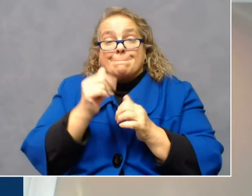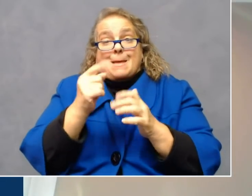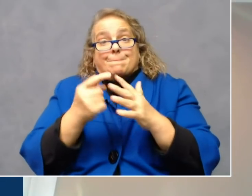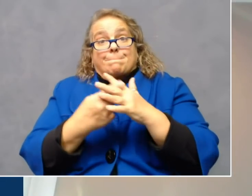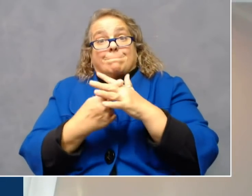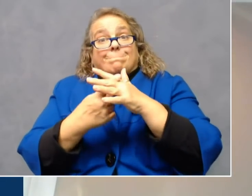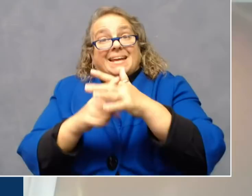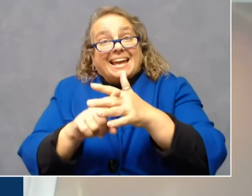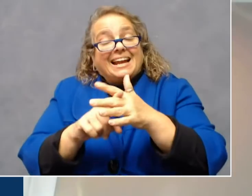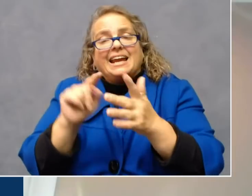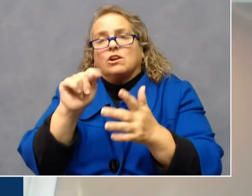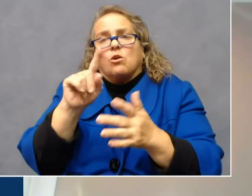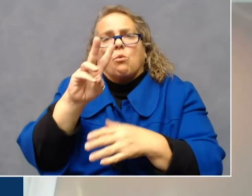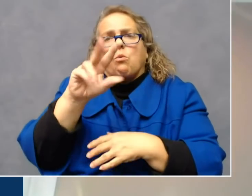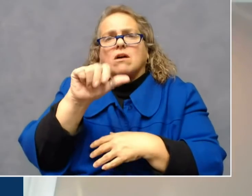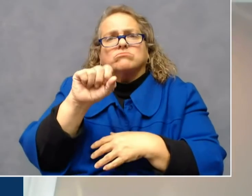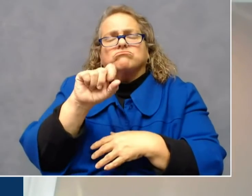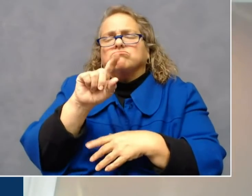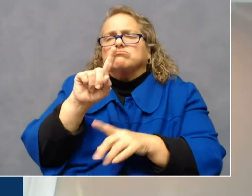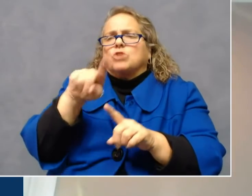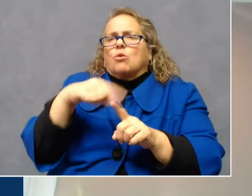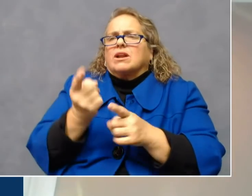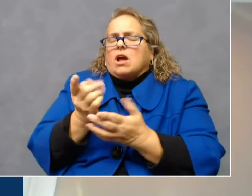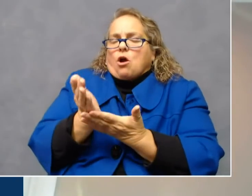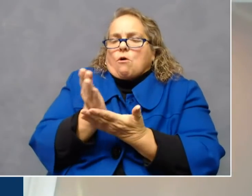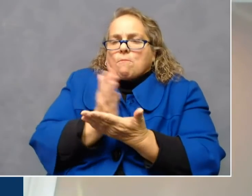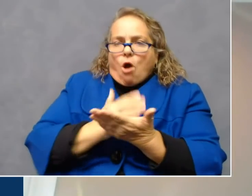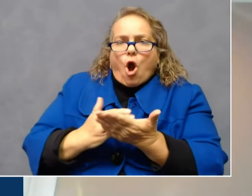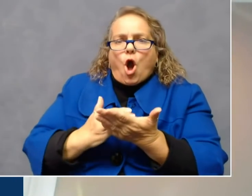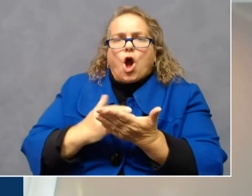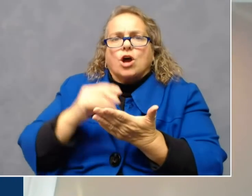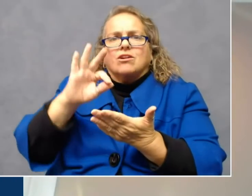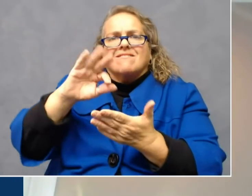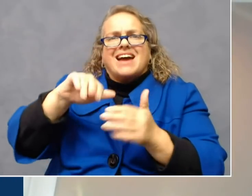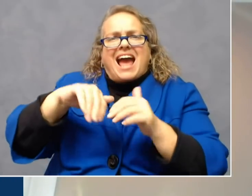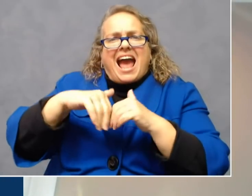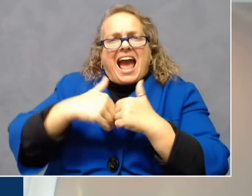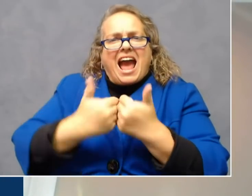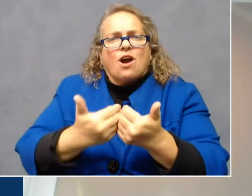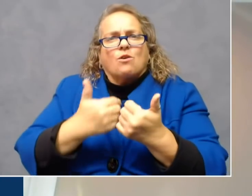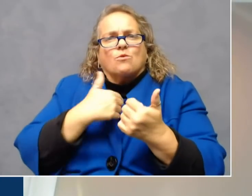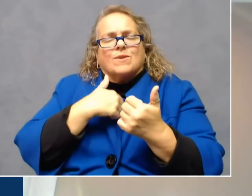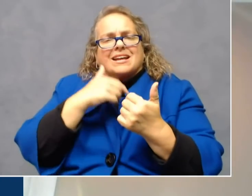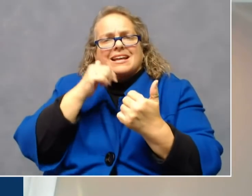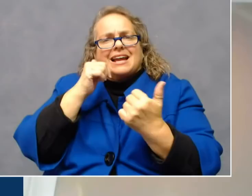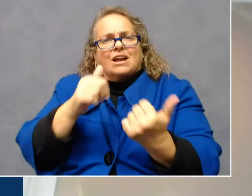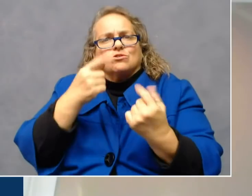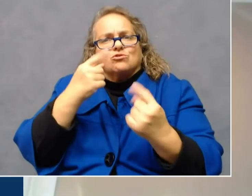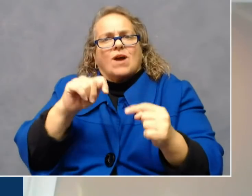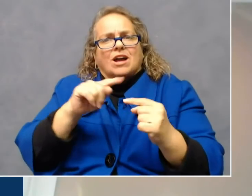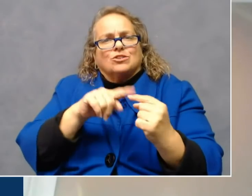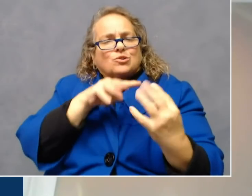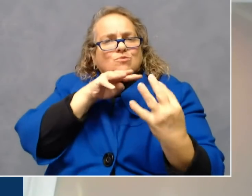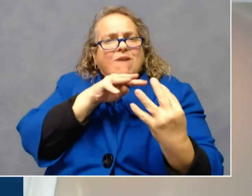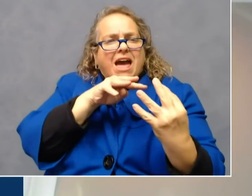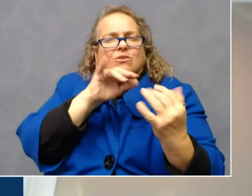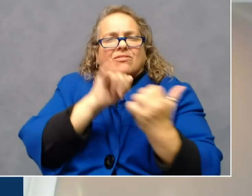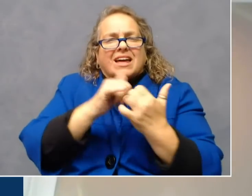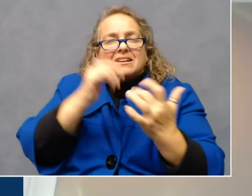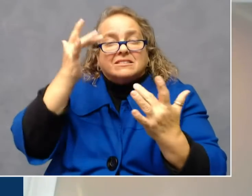of a systematic approach to the infection on the part of the public health departments in our